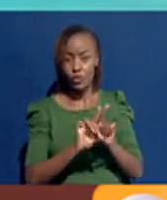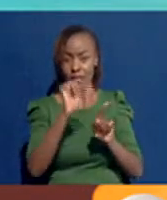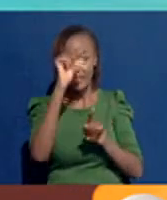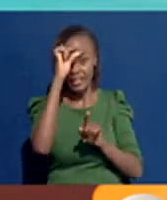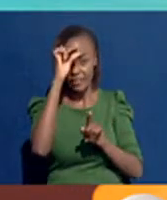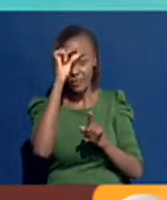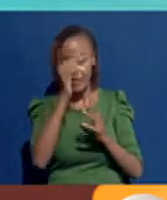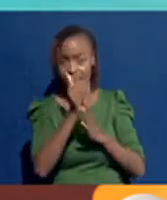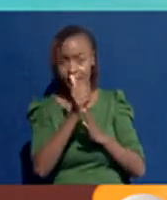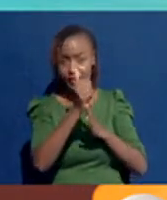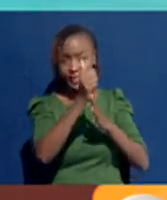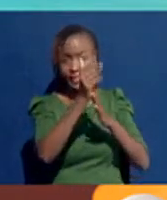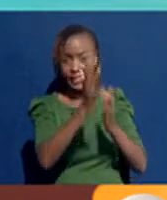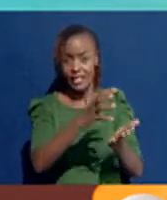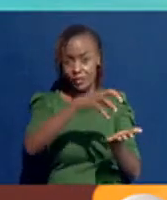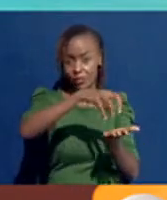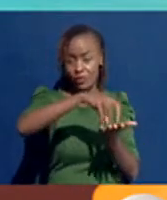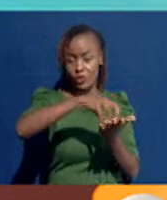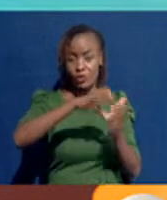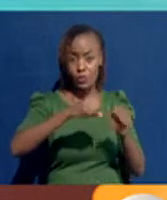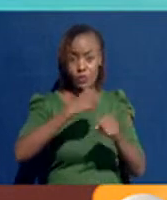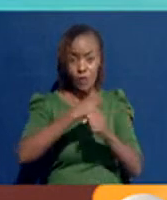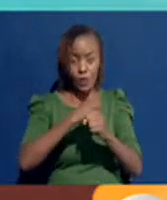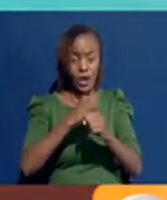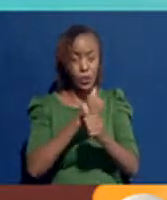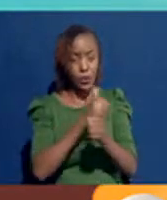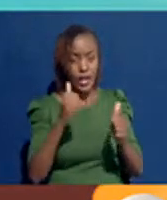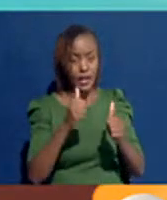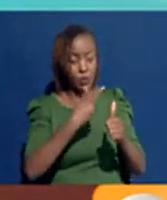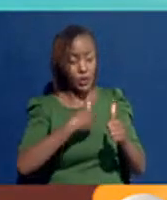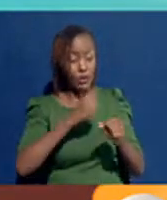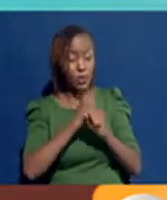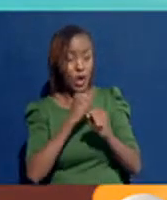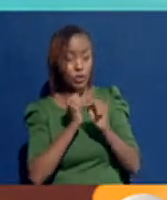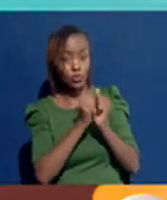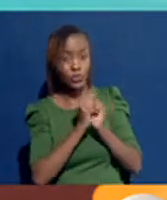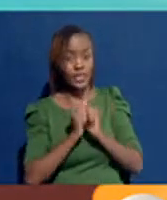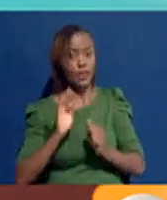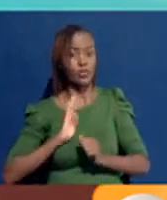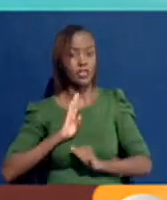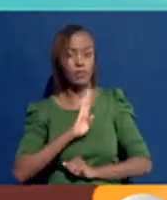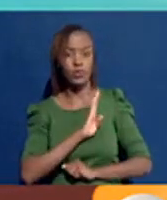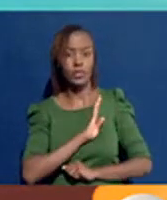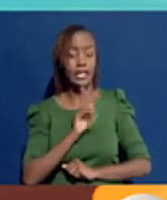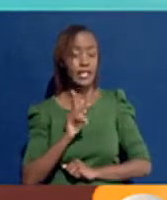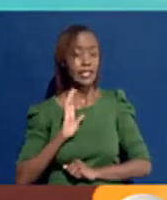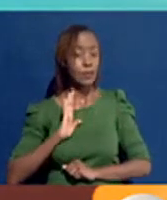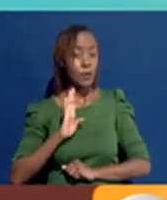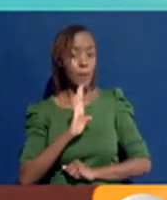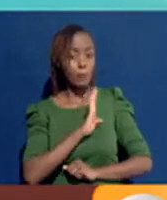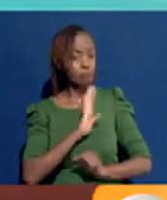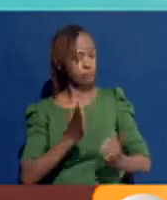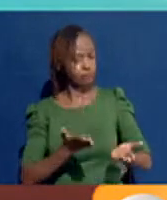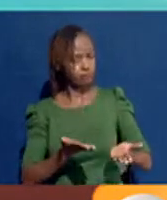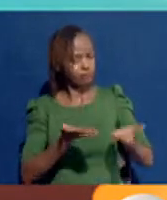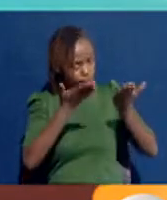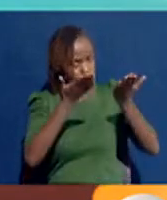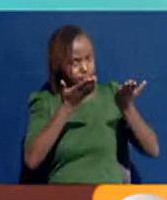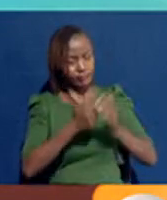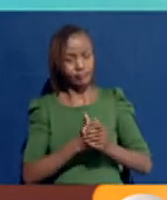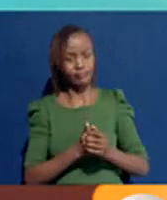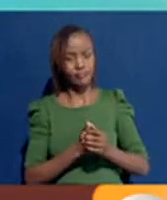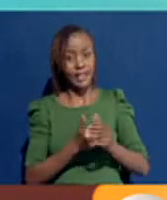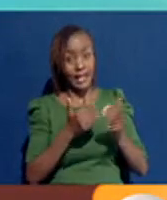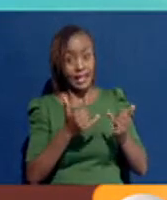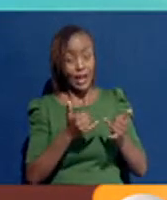are in place, which we can rely on. We have worked a lot with the current board, which we have actually moved, I can say mountains, because our debt portfolio